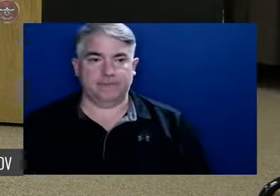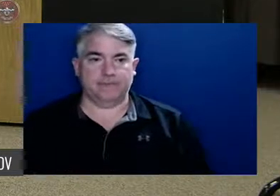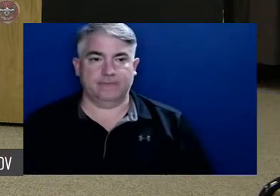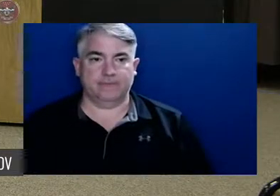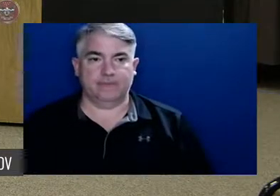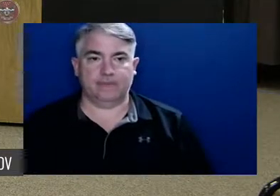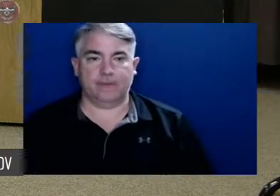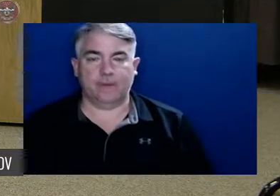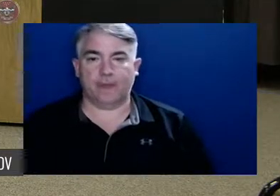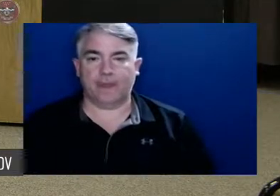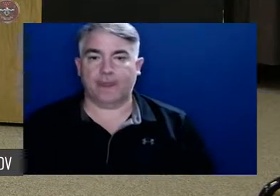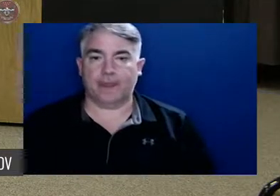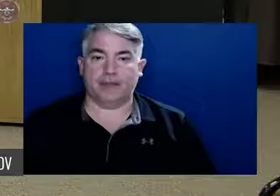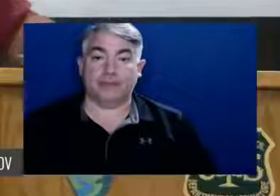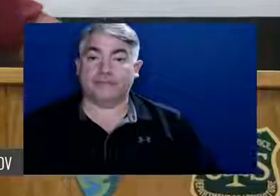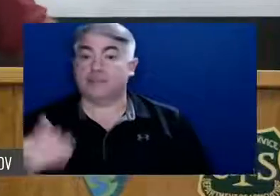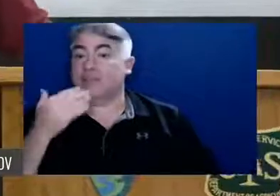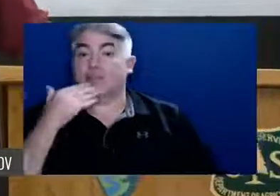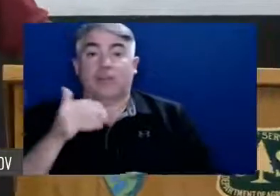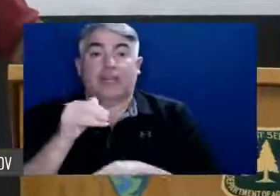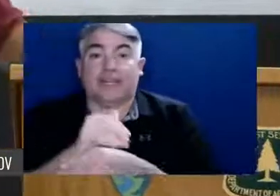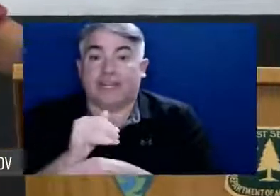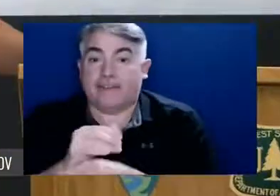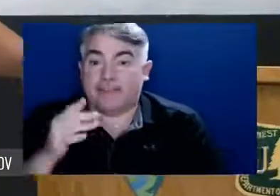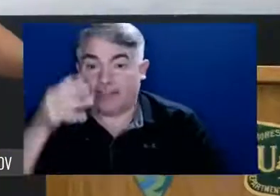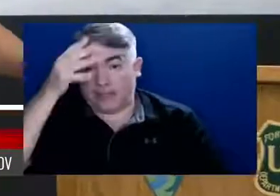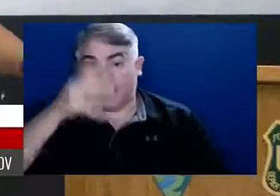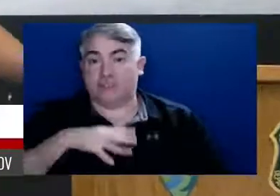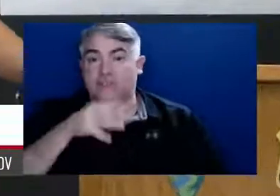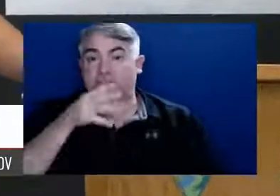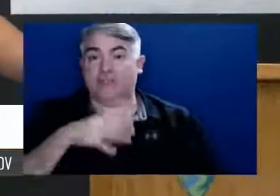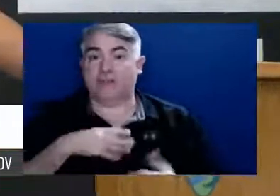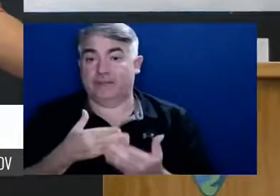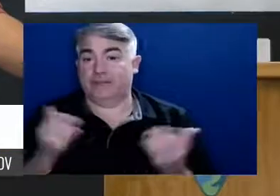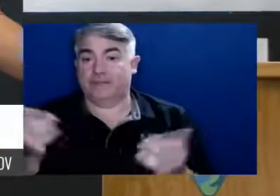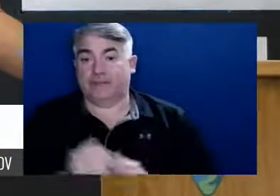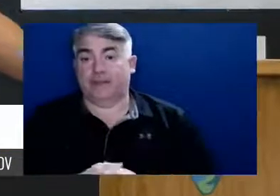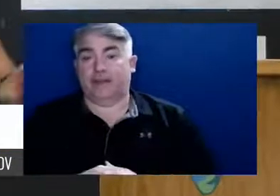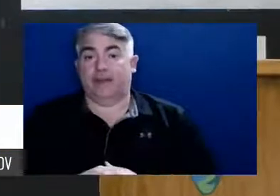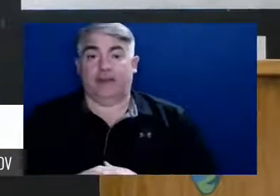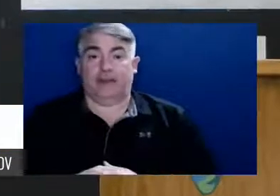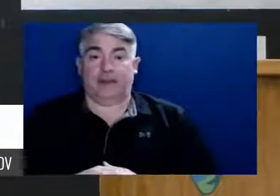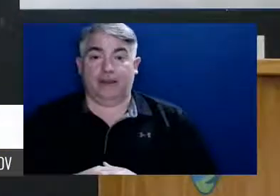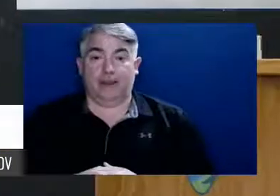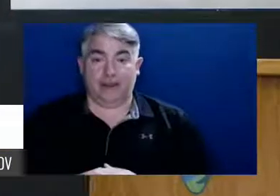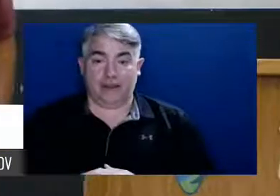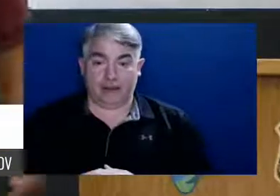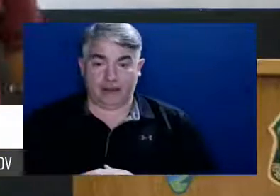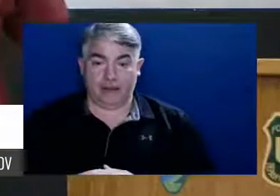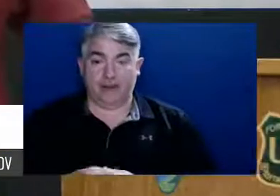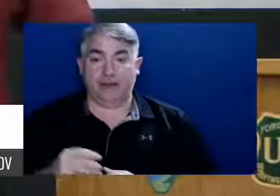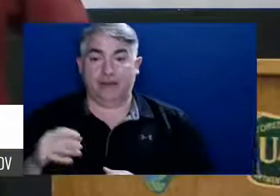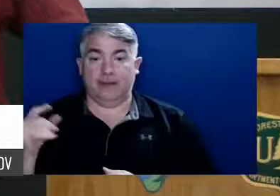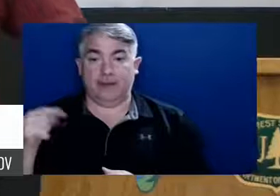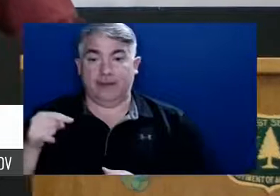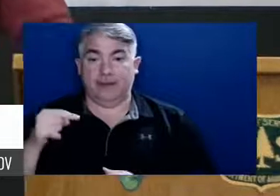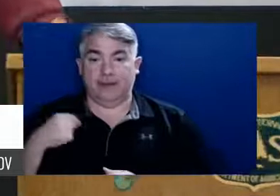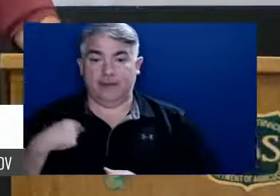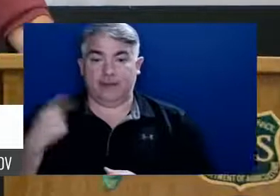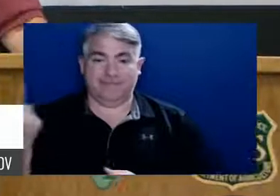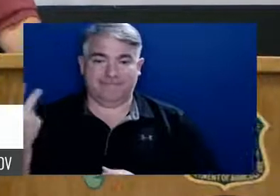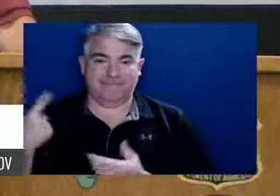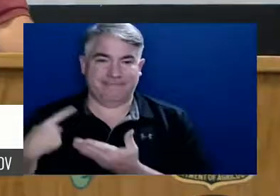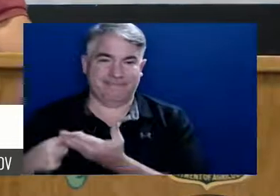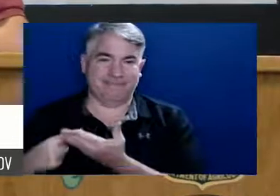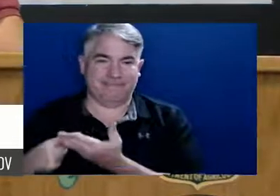Good evening, ladies and gentlemen. So on behalf of Nick Truax, the Incident Commander of the West Zone, and myself, Evans Quo, Incident Commander for the East Zone, I'd